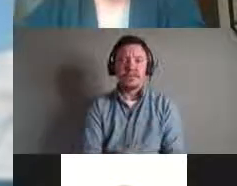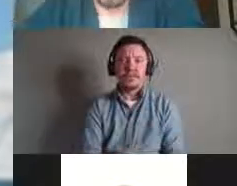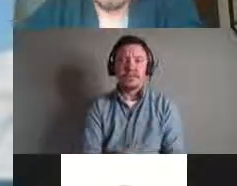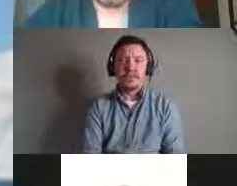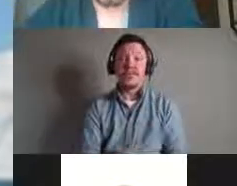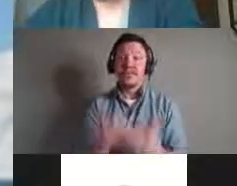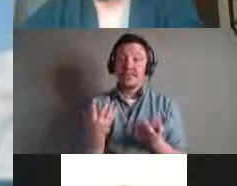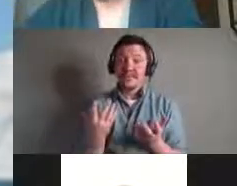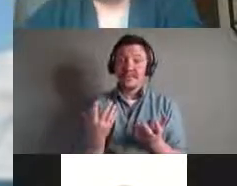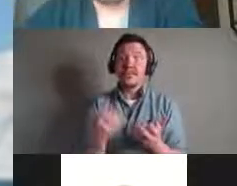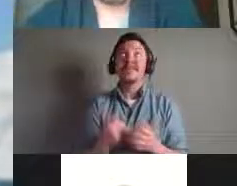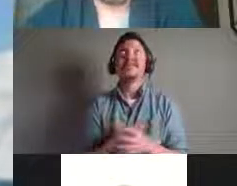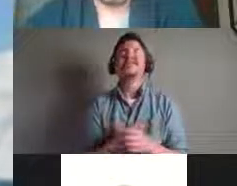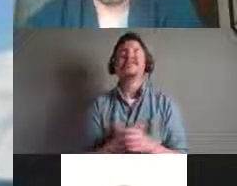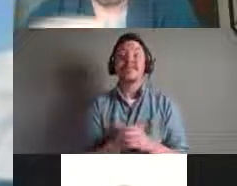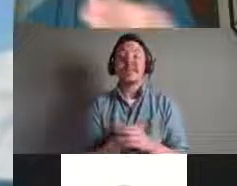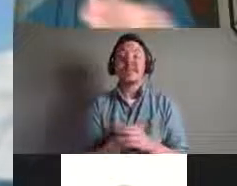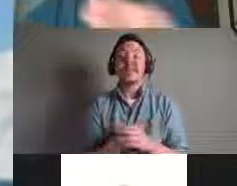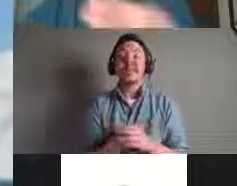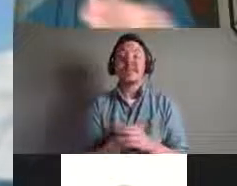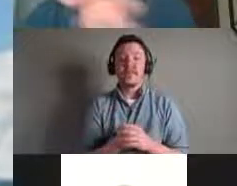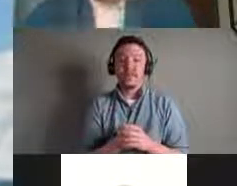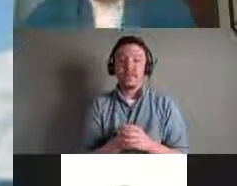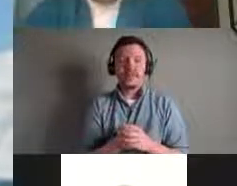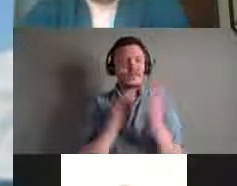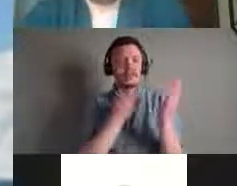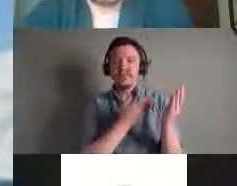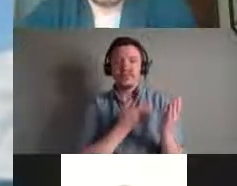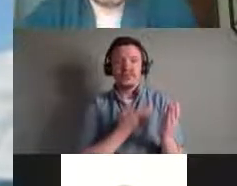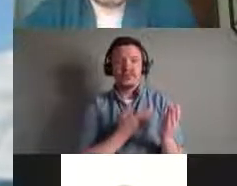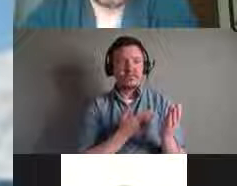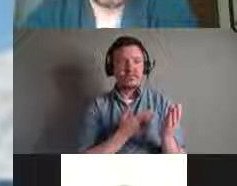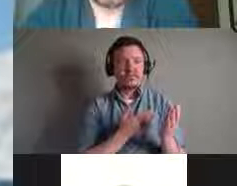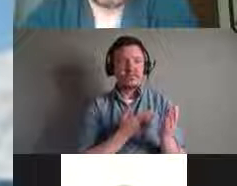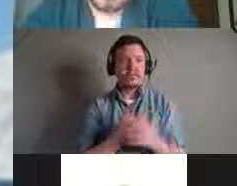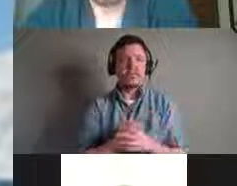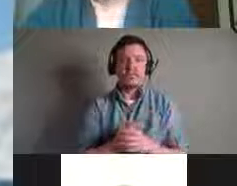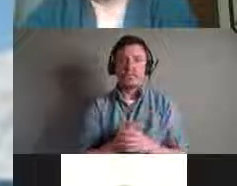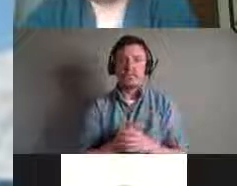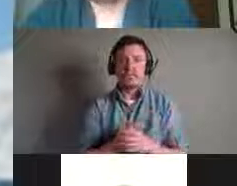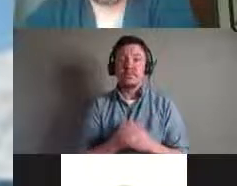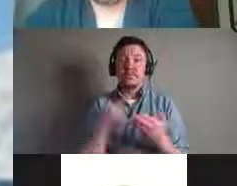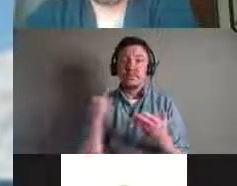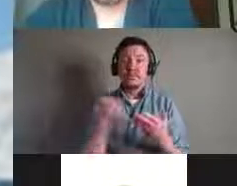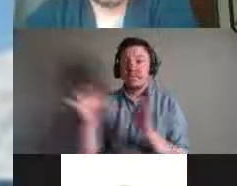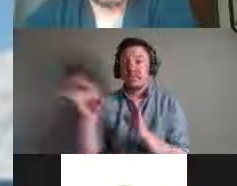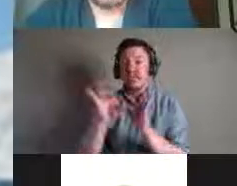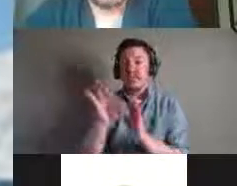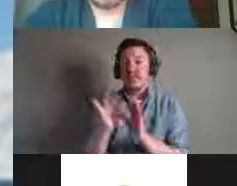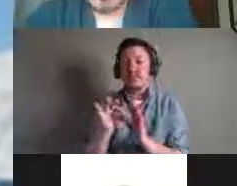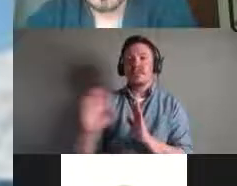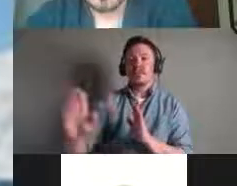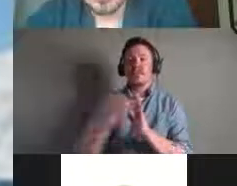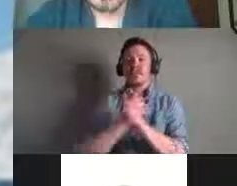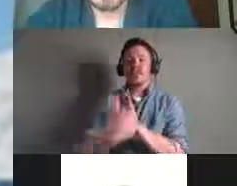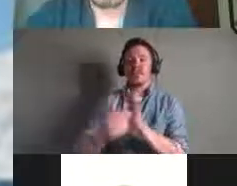Yeah, so just, here we have saying artists will be selected based on their ability to demonstrate